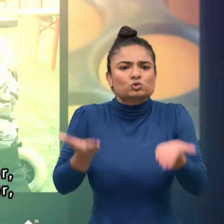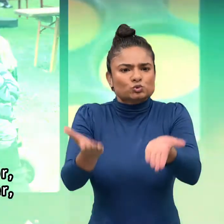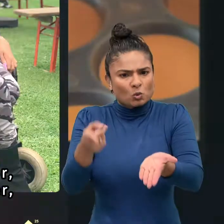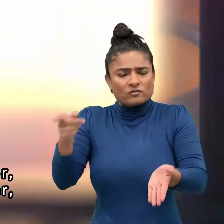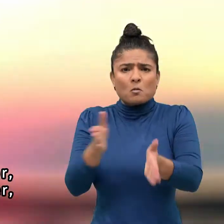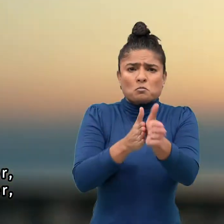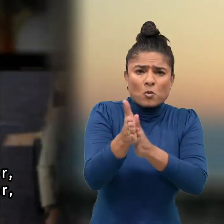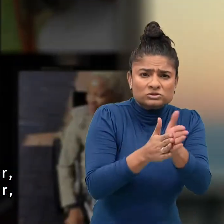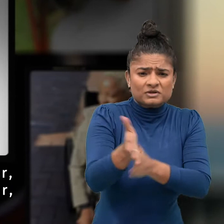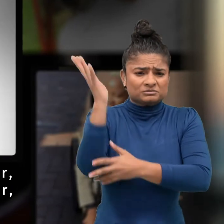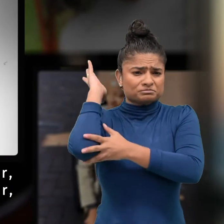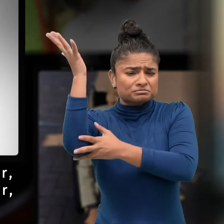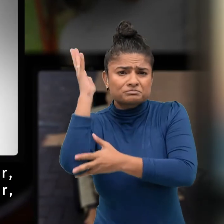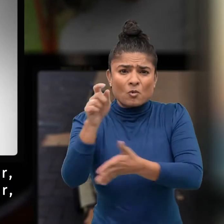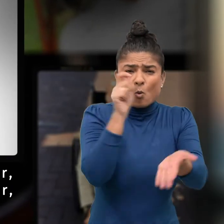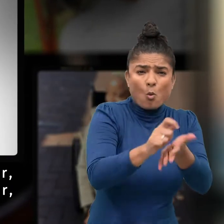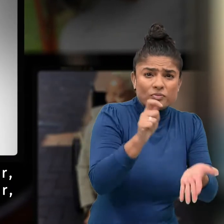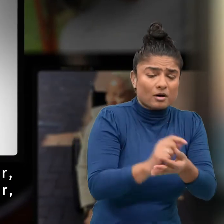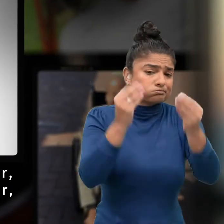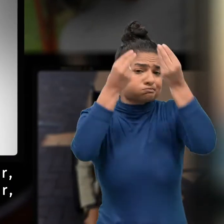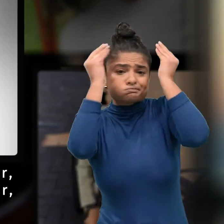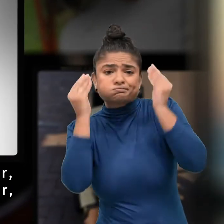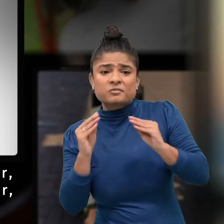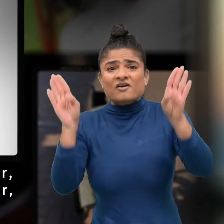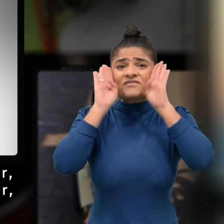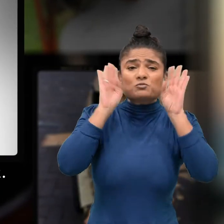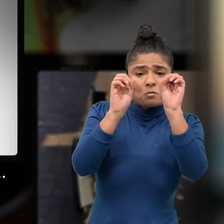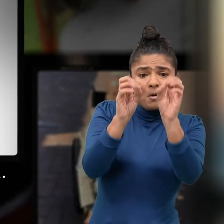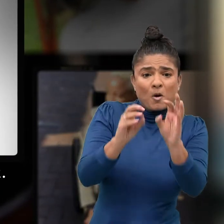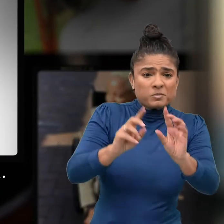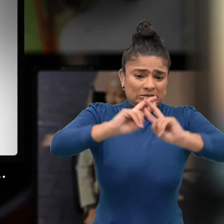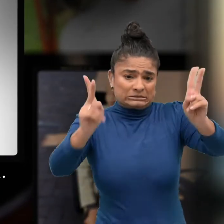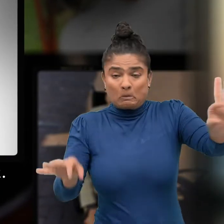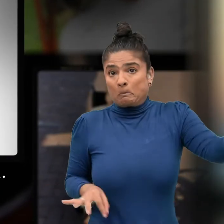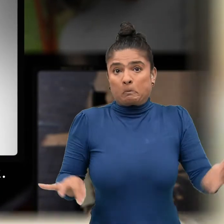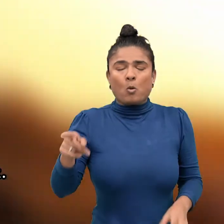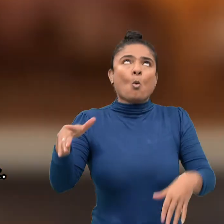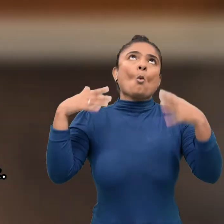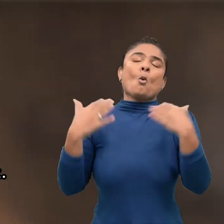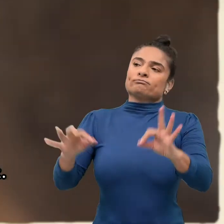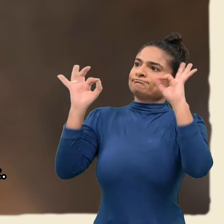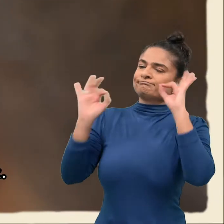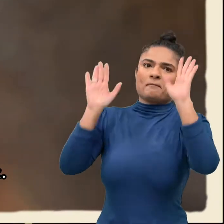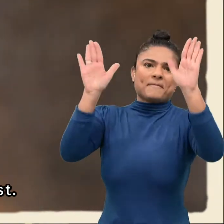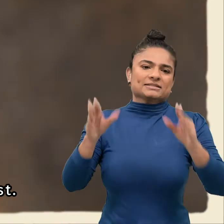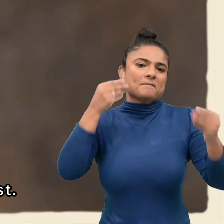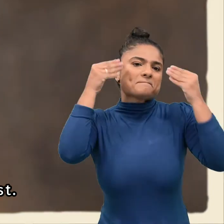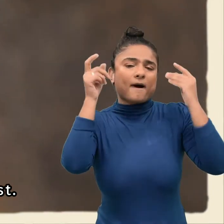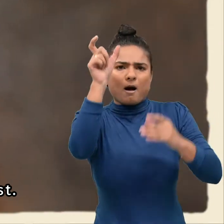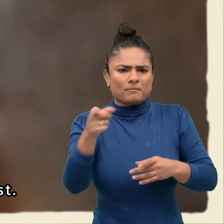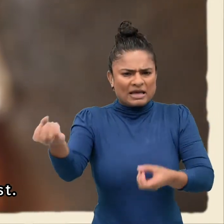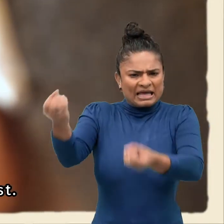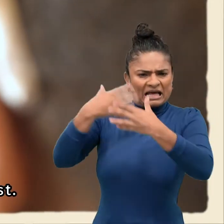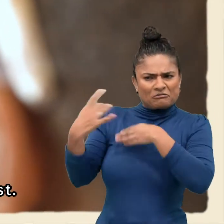motivational speaker, author, beauty, lifestyle and fashion blogger, as well as a brilliant makeup artist. She gave